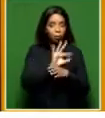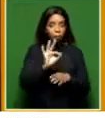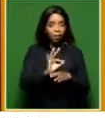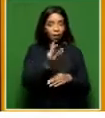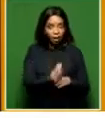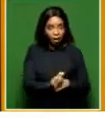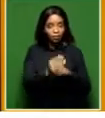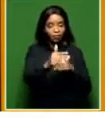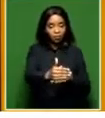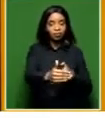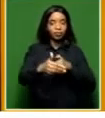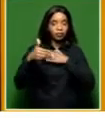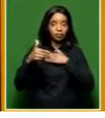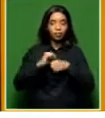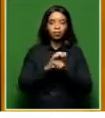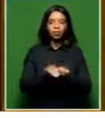this crisis has passed?